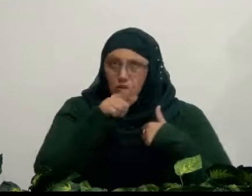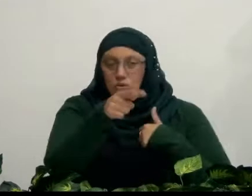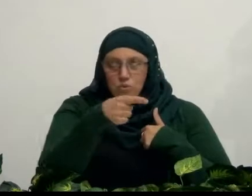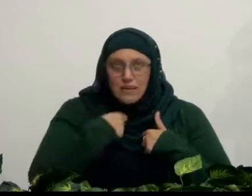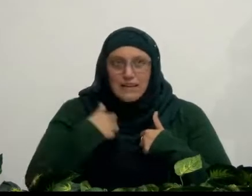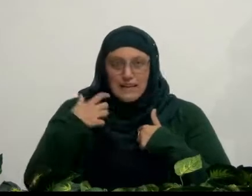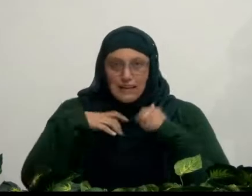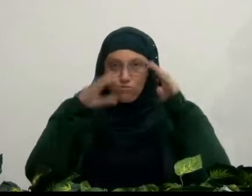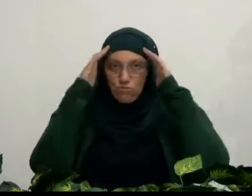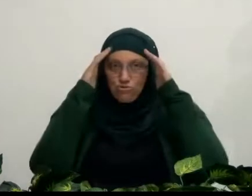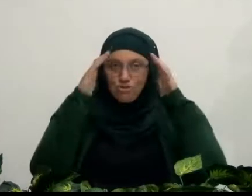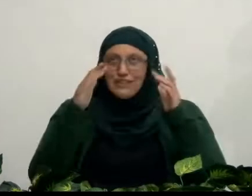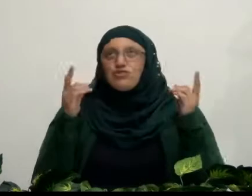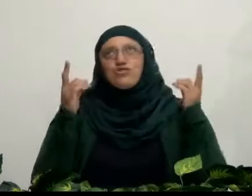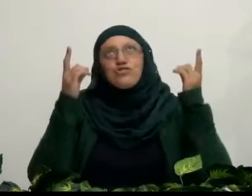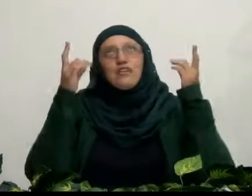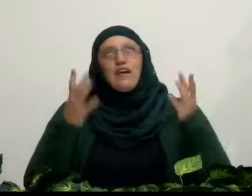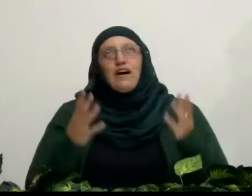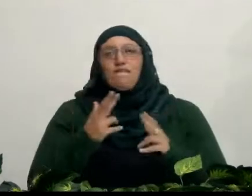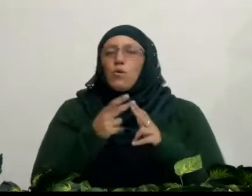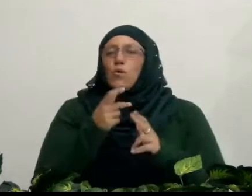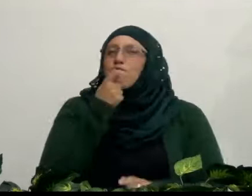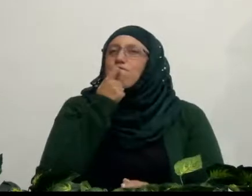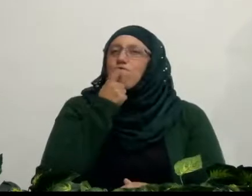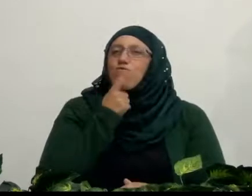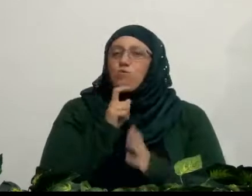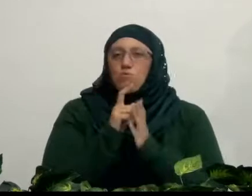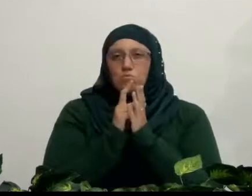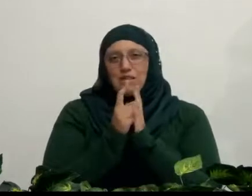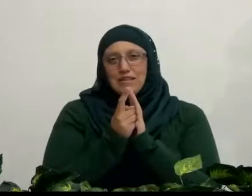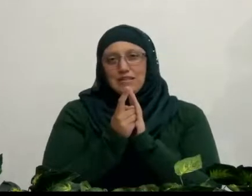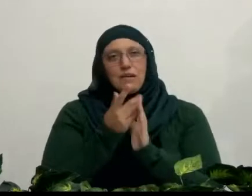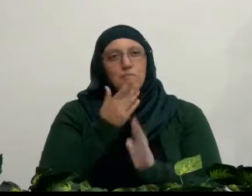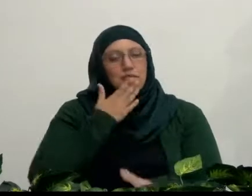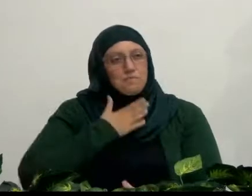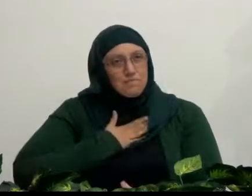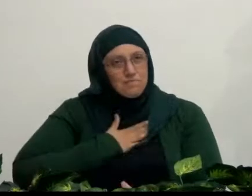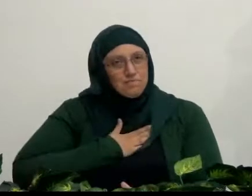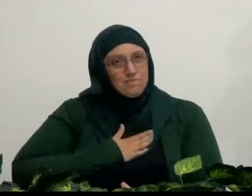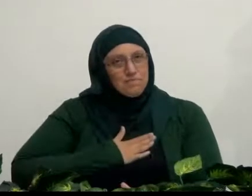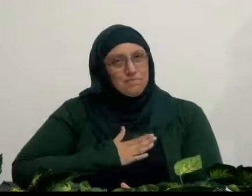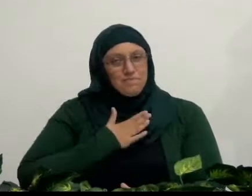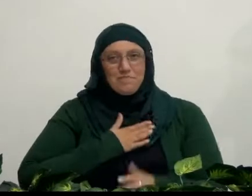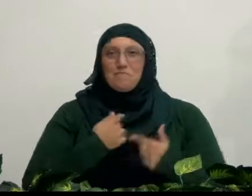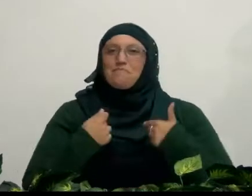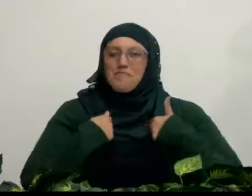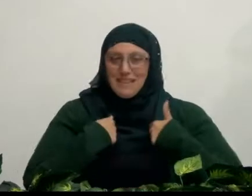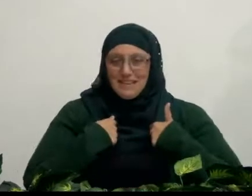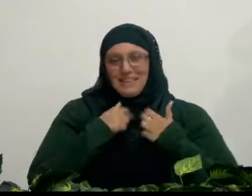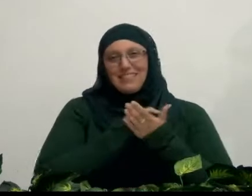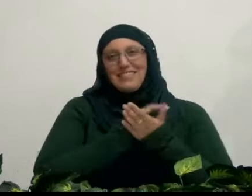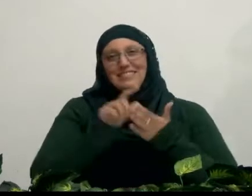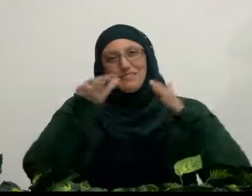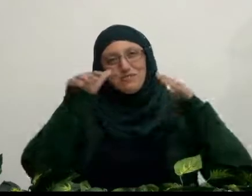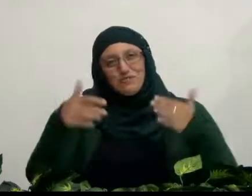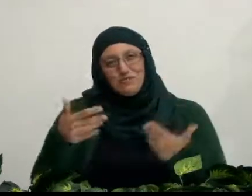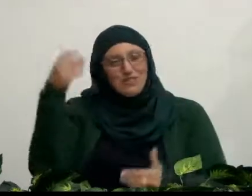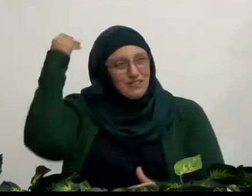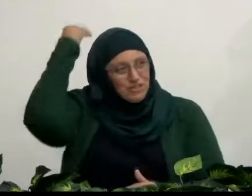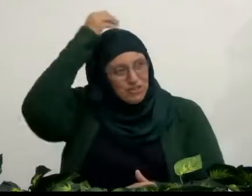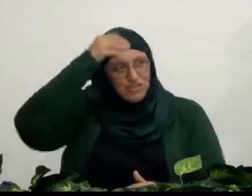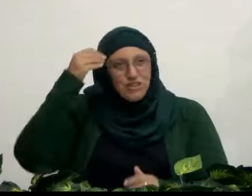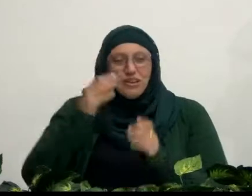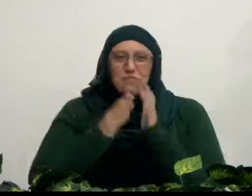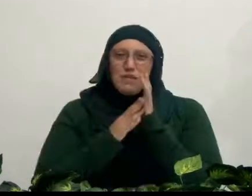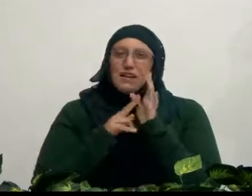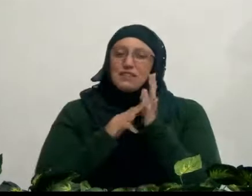as well. So inshallah, for a few minutes, please bear with me being up here before we introduce Sheikh Mansour, and we'll